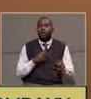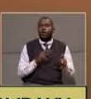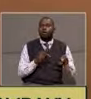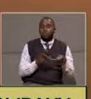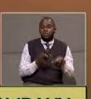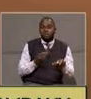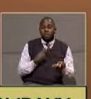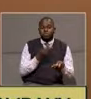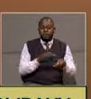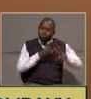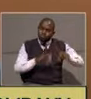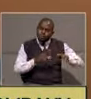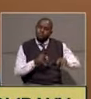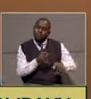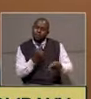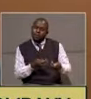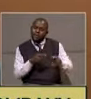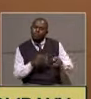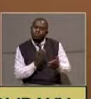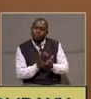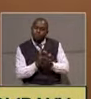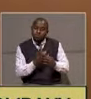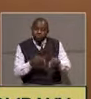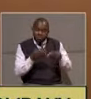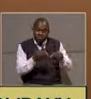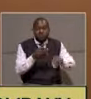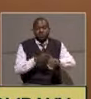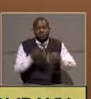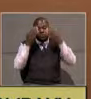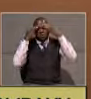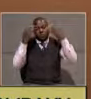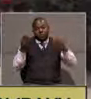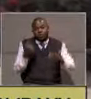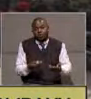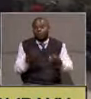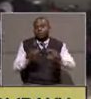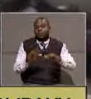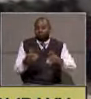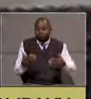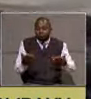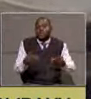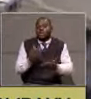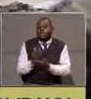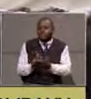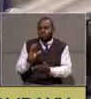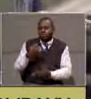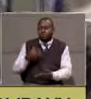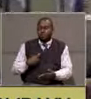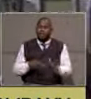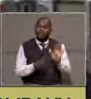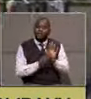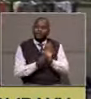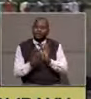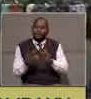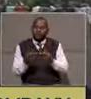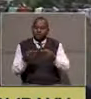for a subject of investigation, and we need to give them time. We don't know what is going on. Some of the ladies have testified